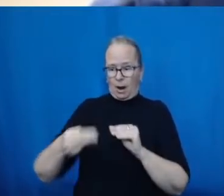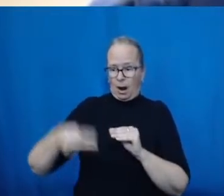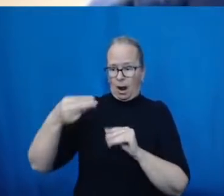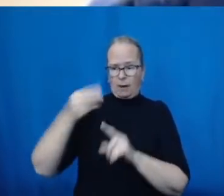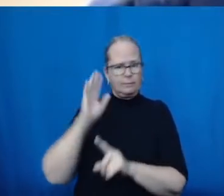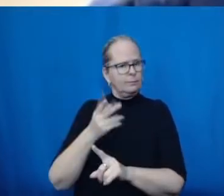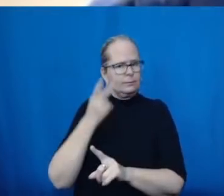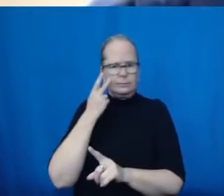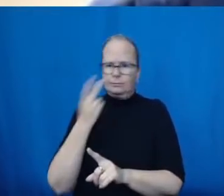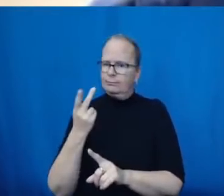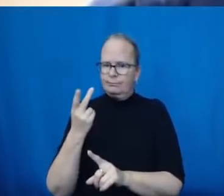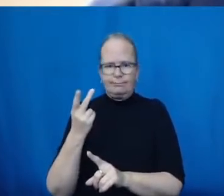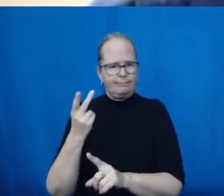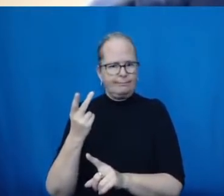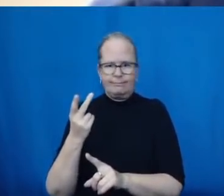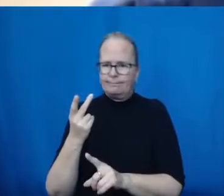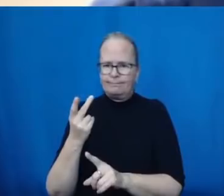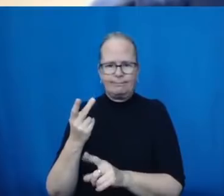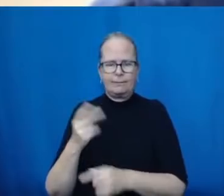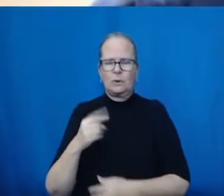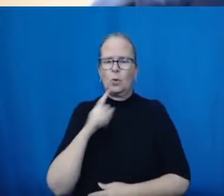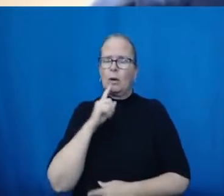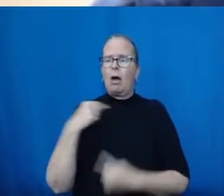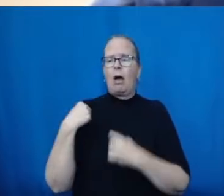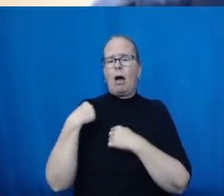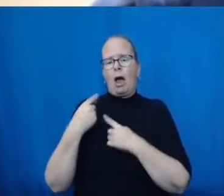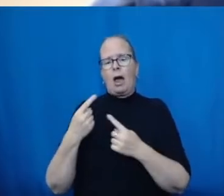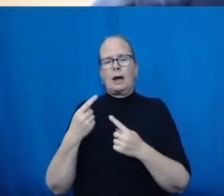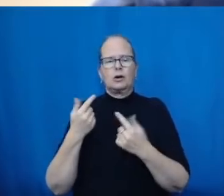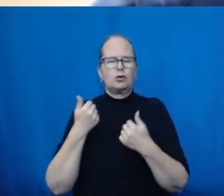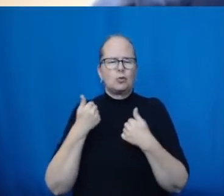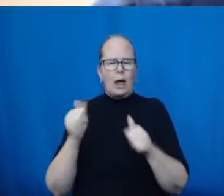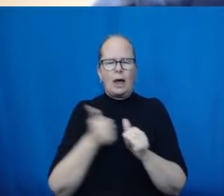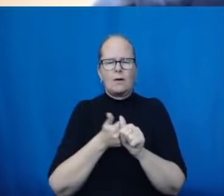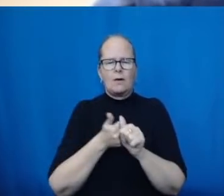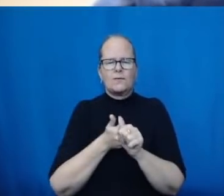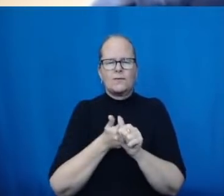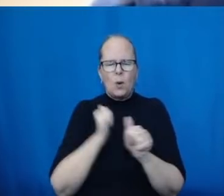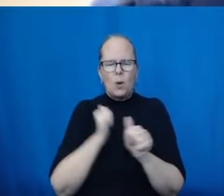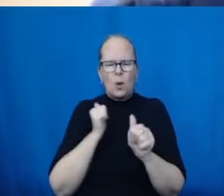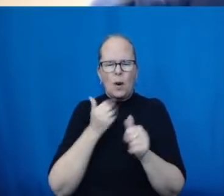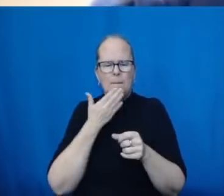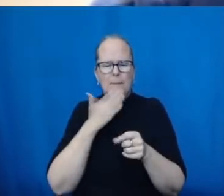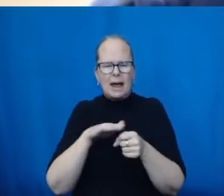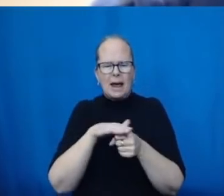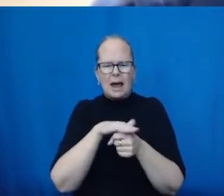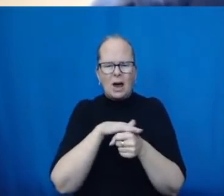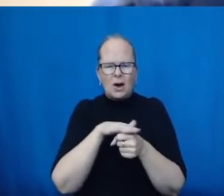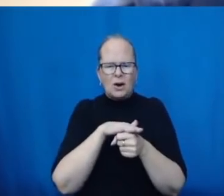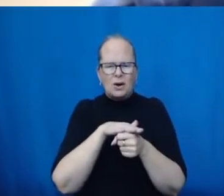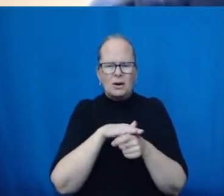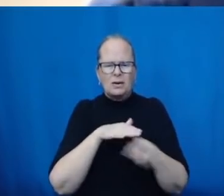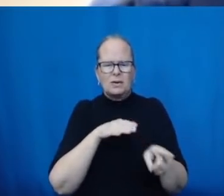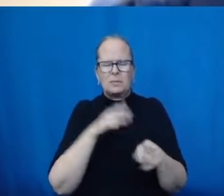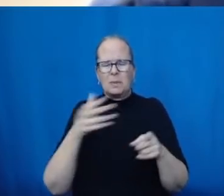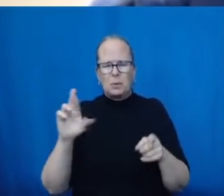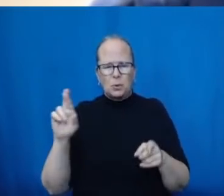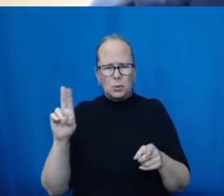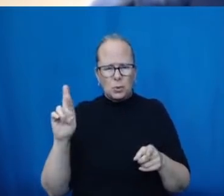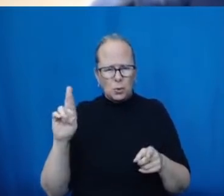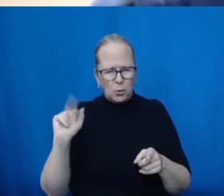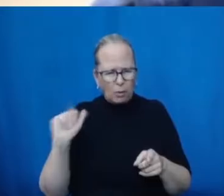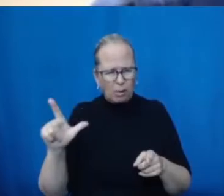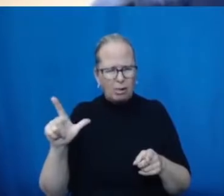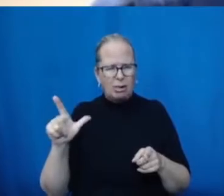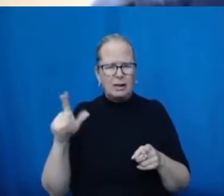around rural Alberta. So maybe that's about to change. Hospitalizations continue